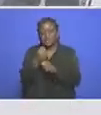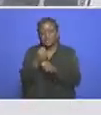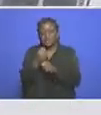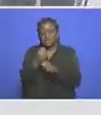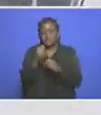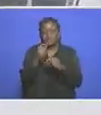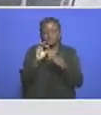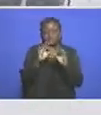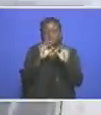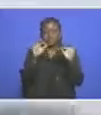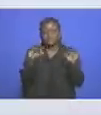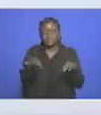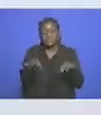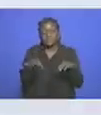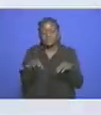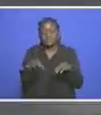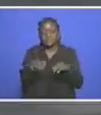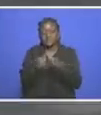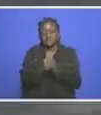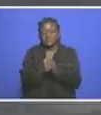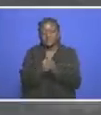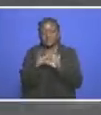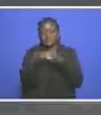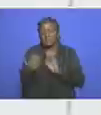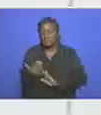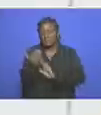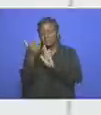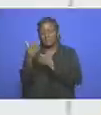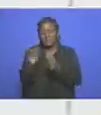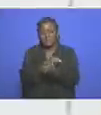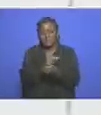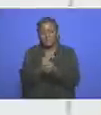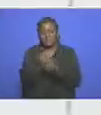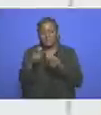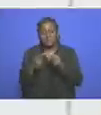the hurricane season. We had the ability to tour